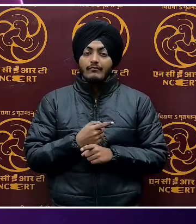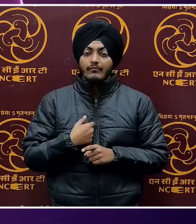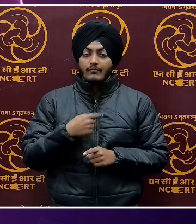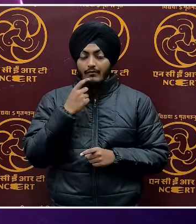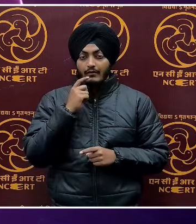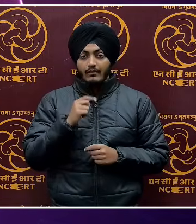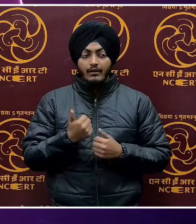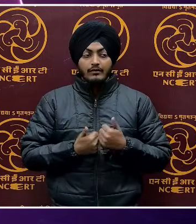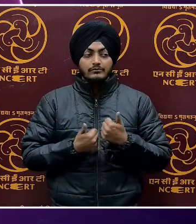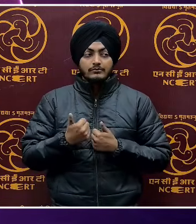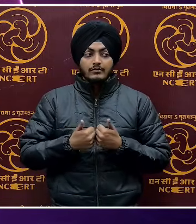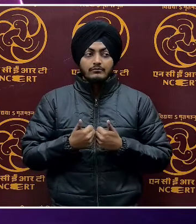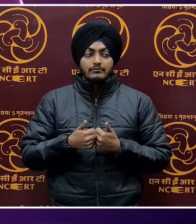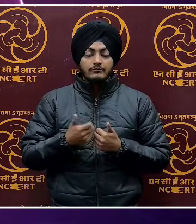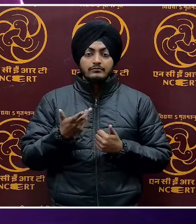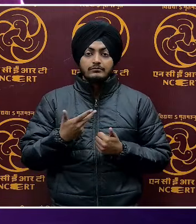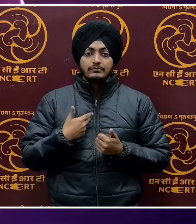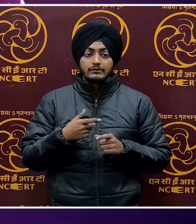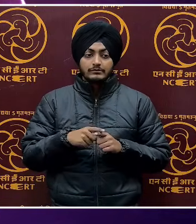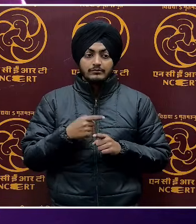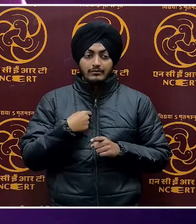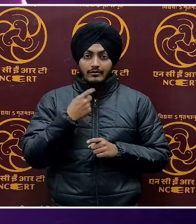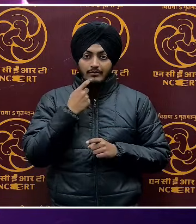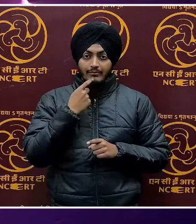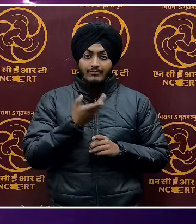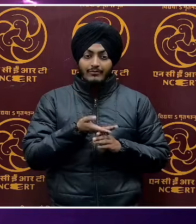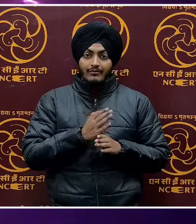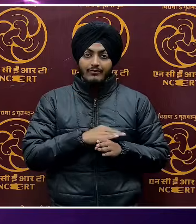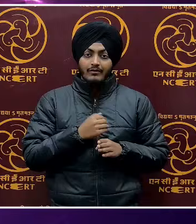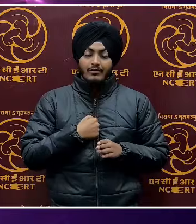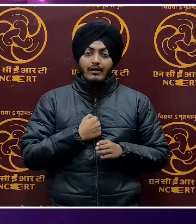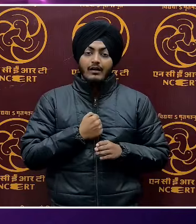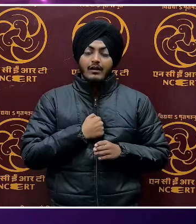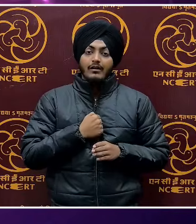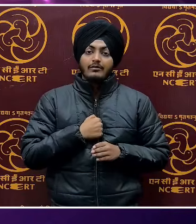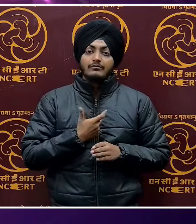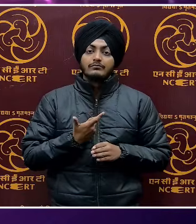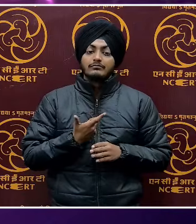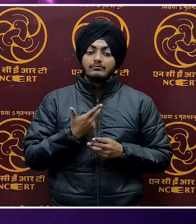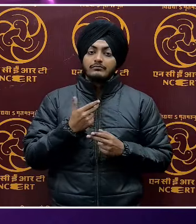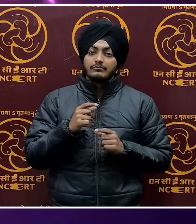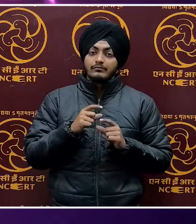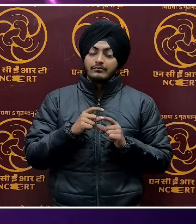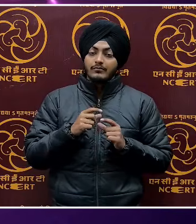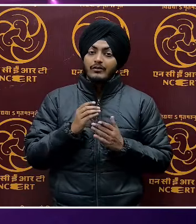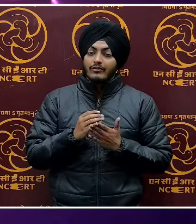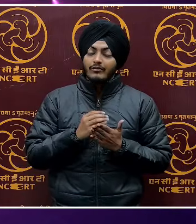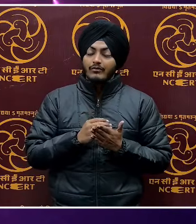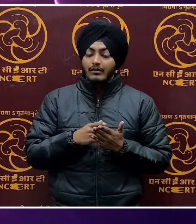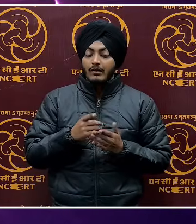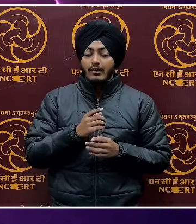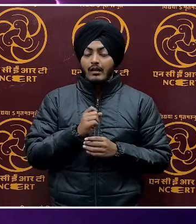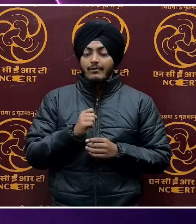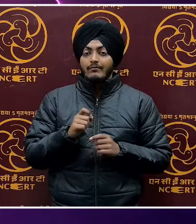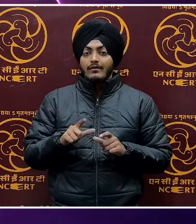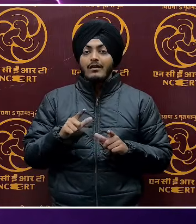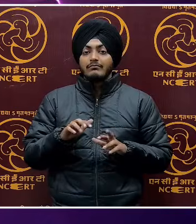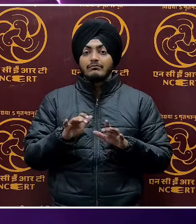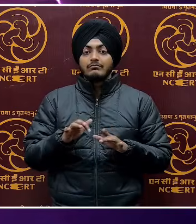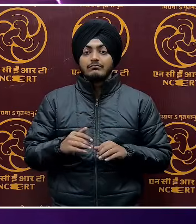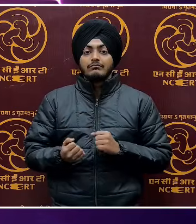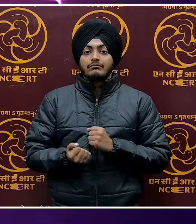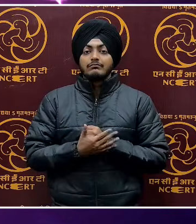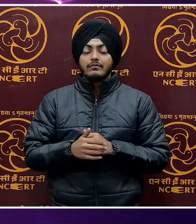our knowledge, and as I said earlier, that whatever queries are coming your way, please make sure you comment in the YouTube